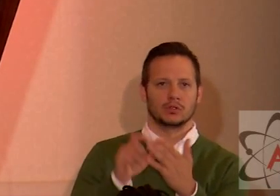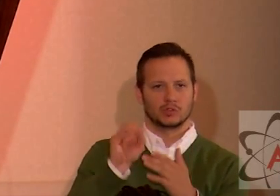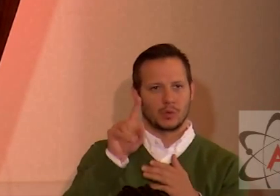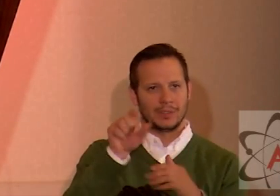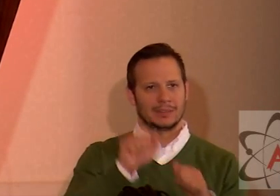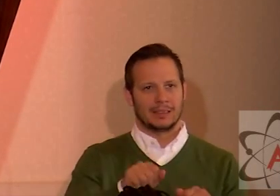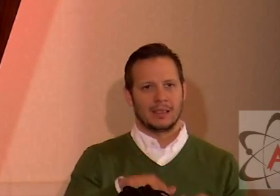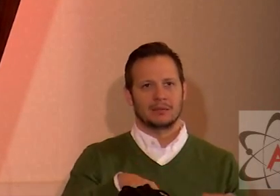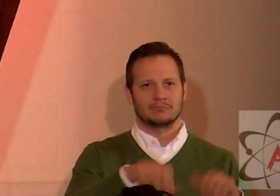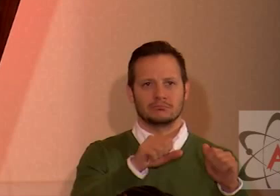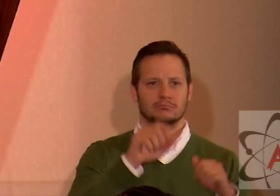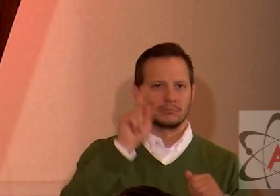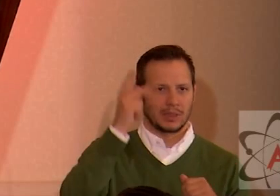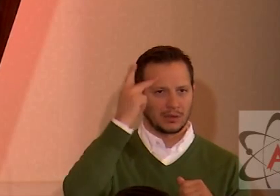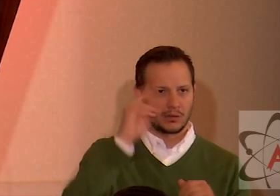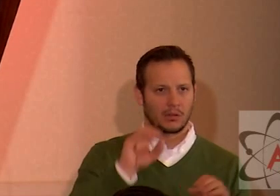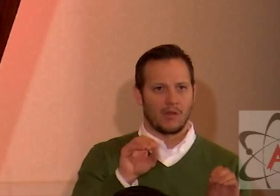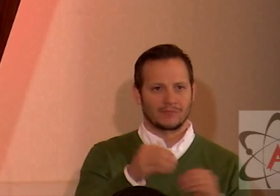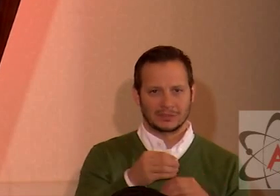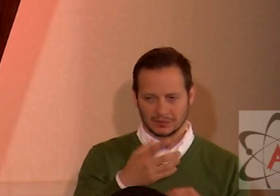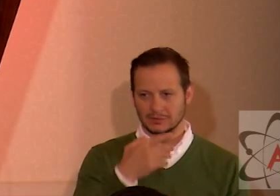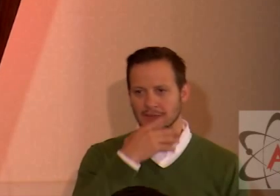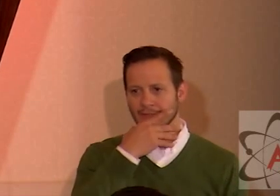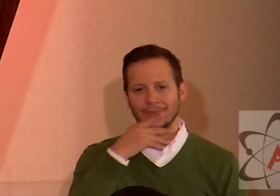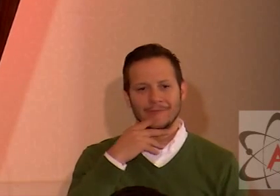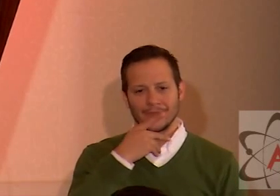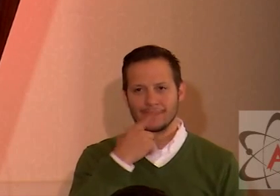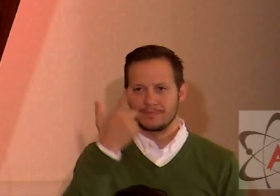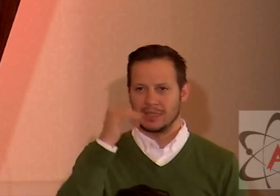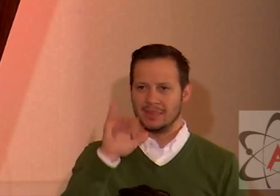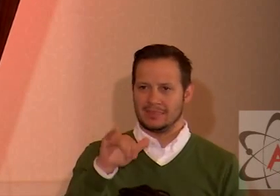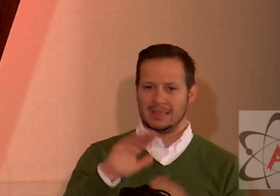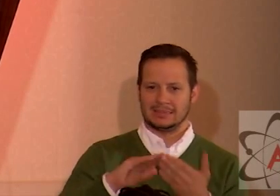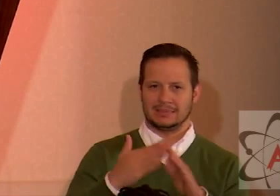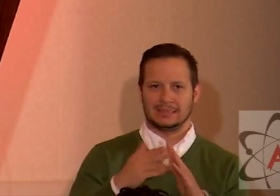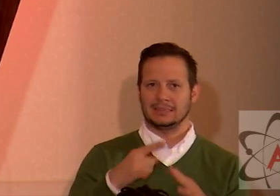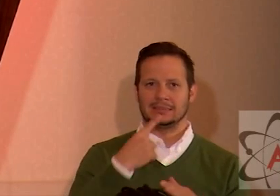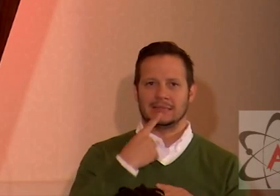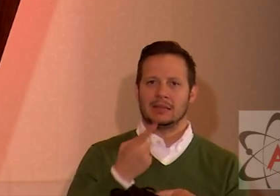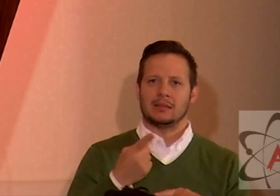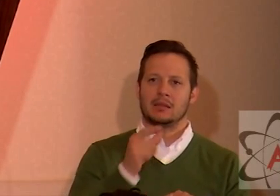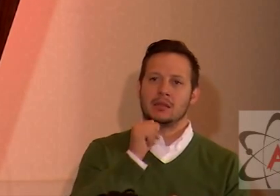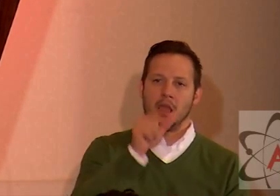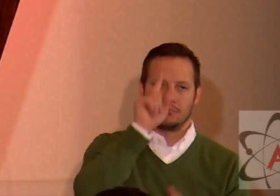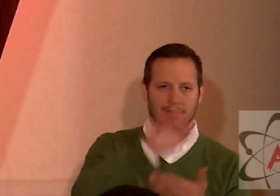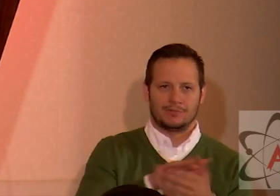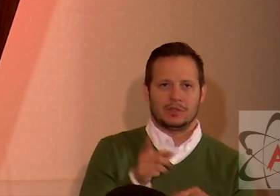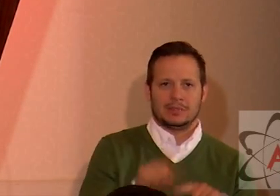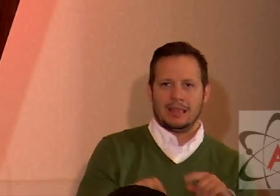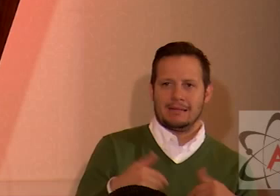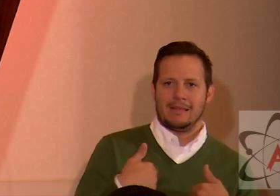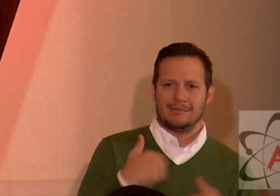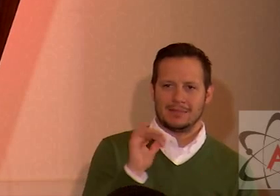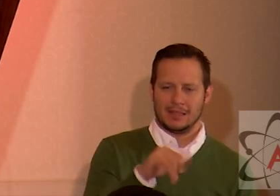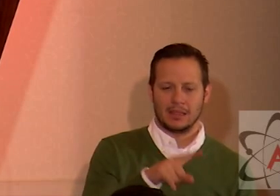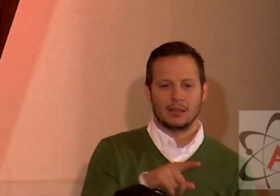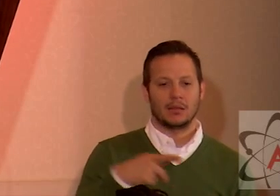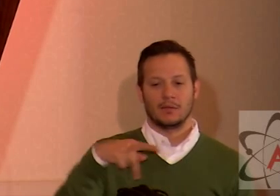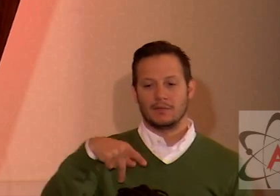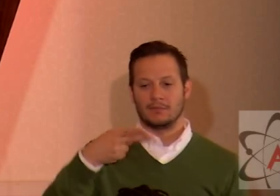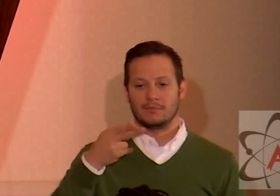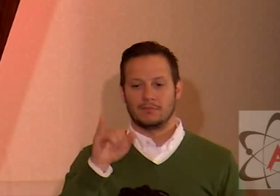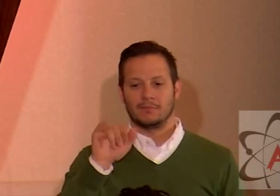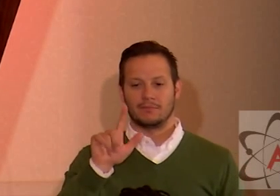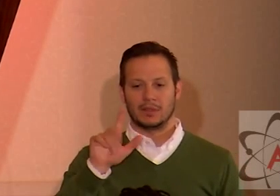that barred non-believers from holding any public office, any at all. You've come a long way from the days when Phil Donahue